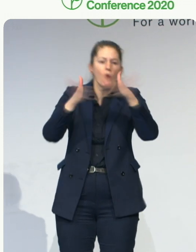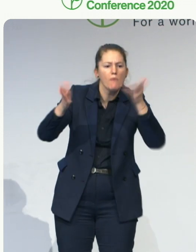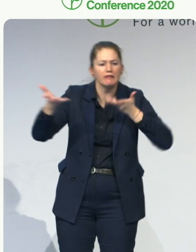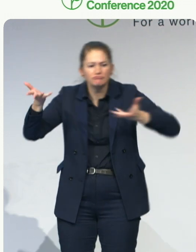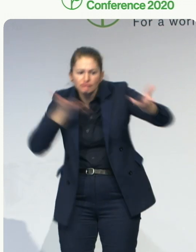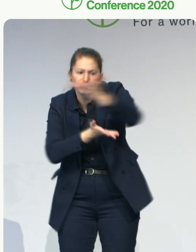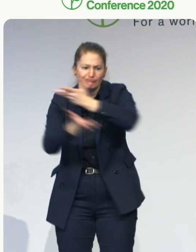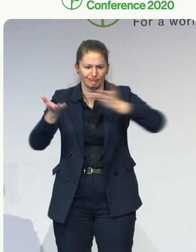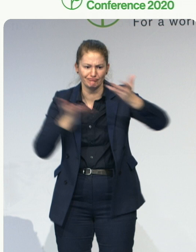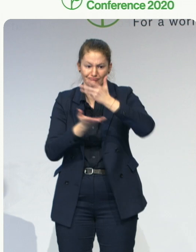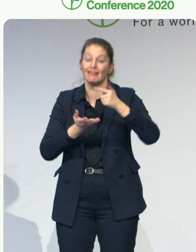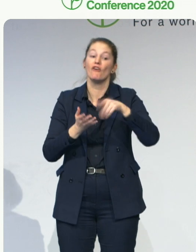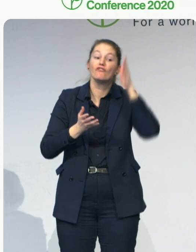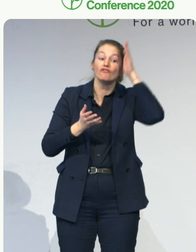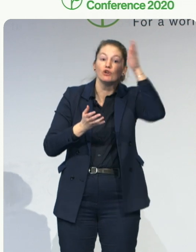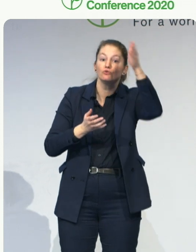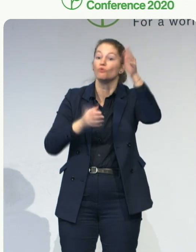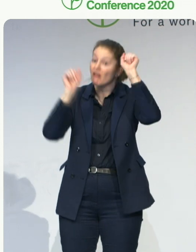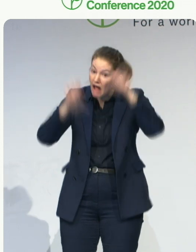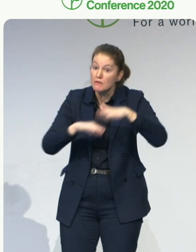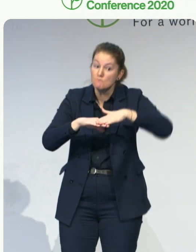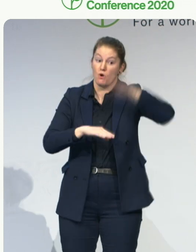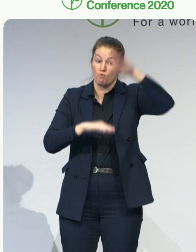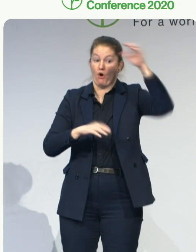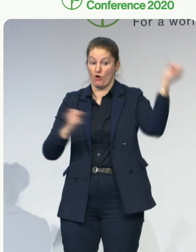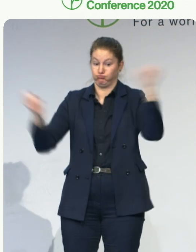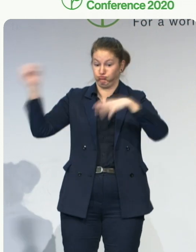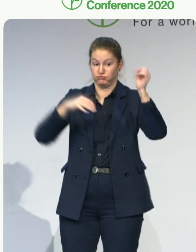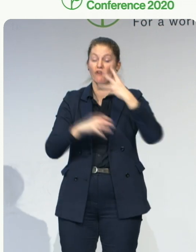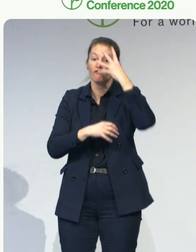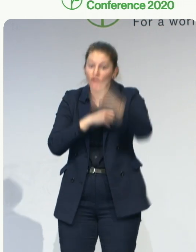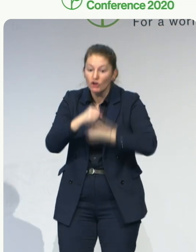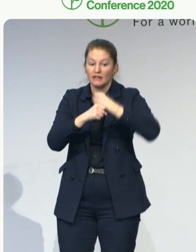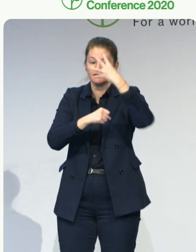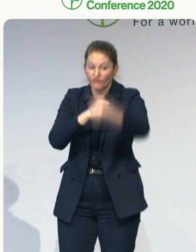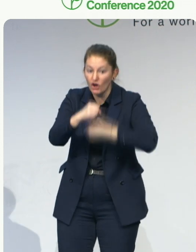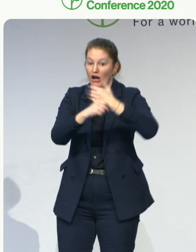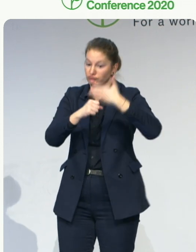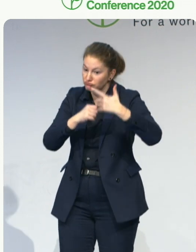to this treasure over the next 4 years and beyond.